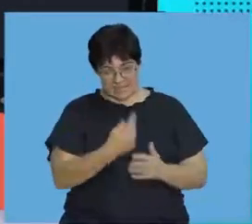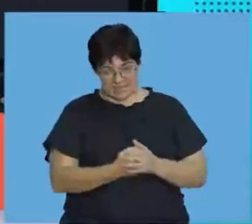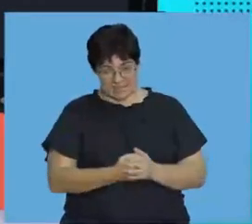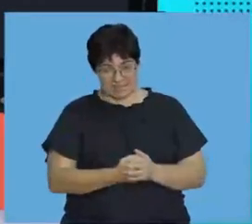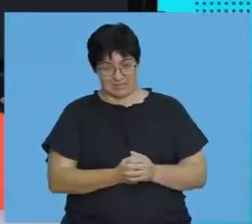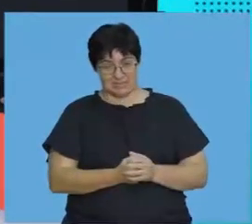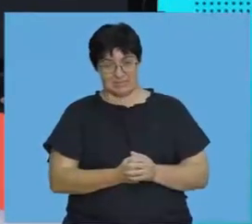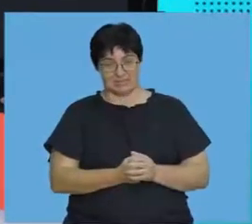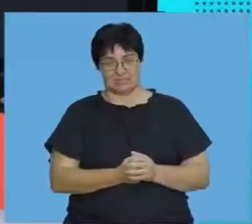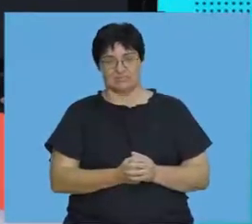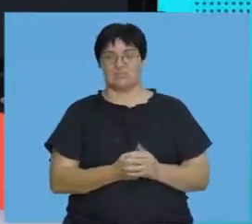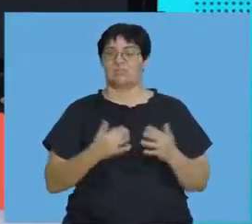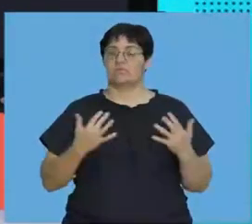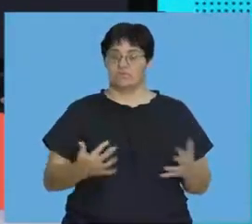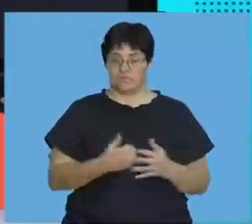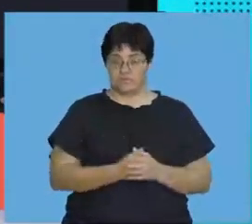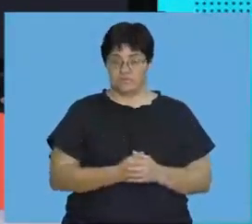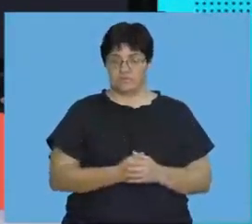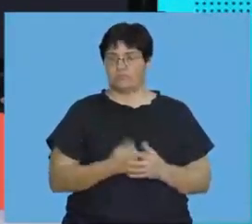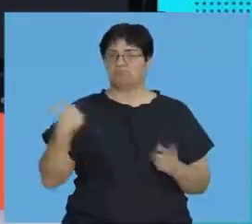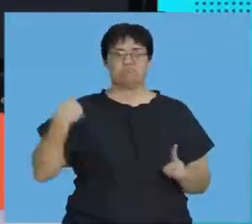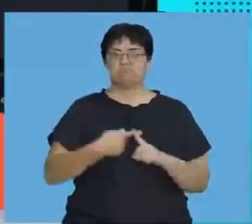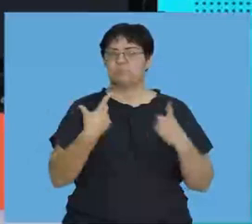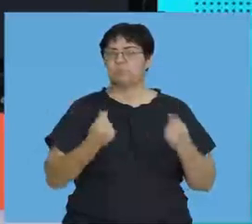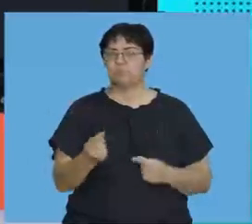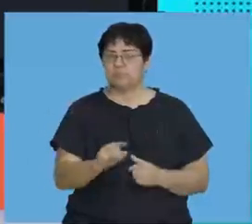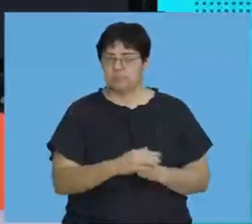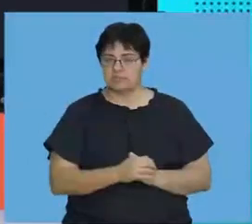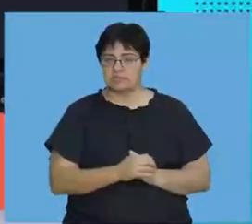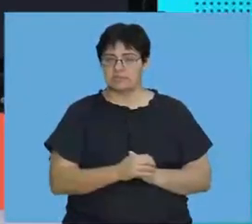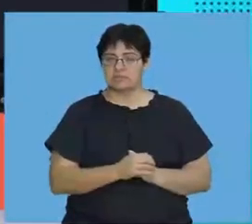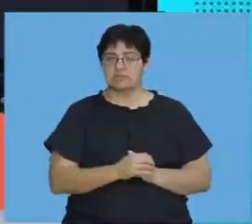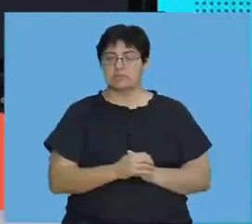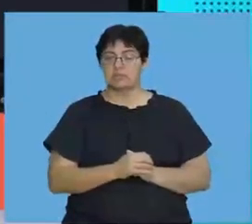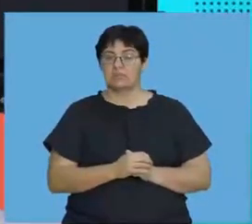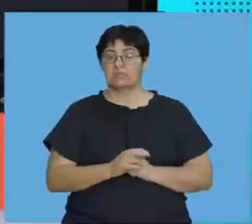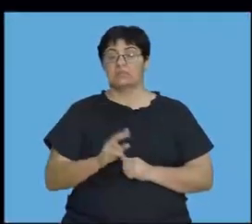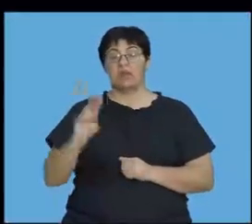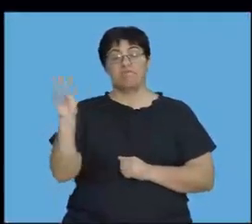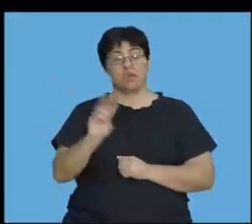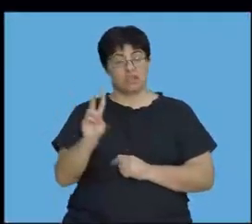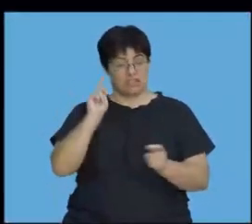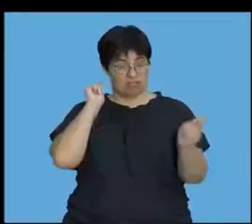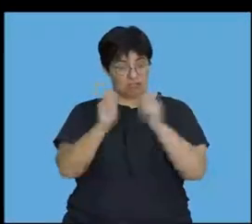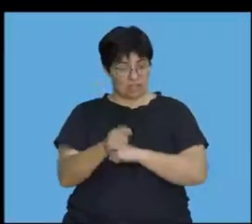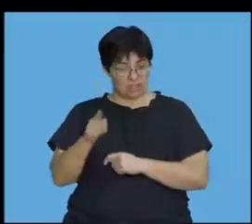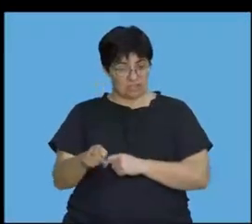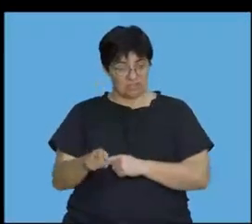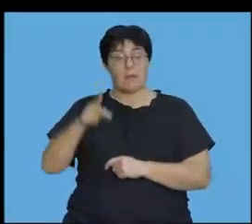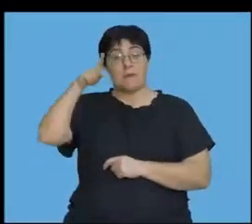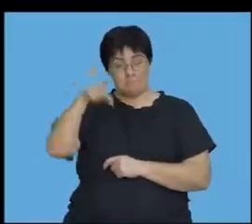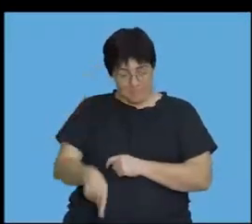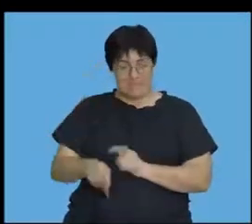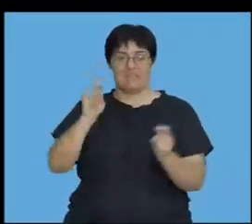for us to get, okay? Very, very, very important. So, what have we done? When the velocity of an